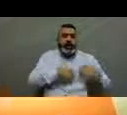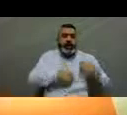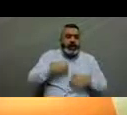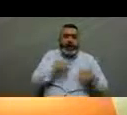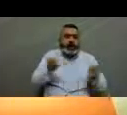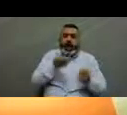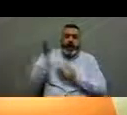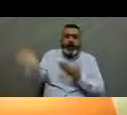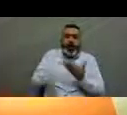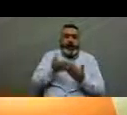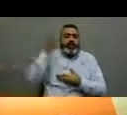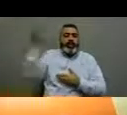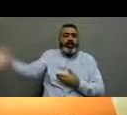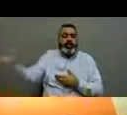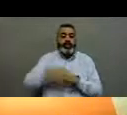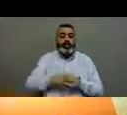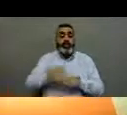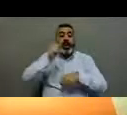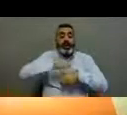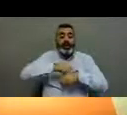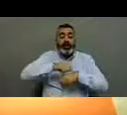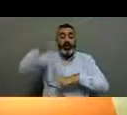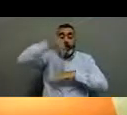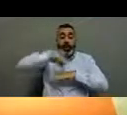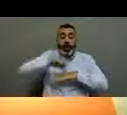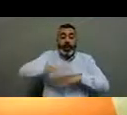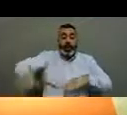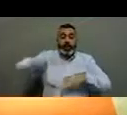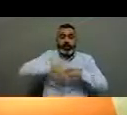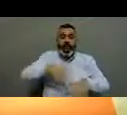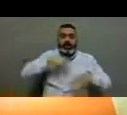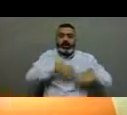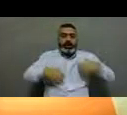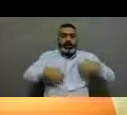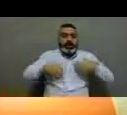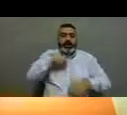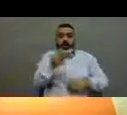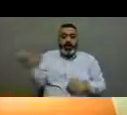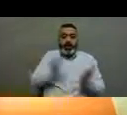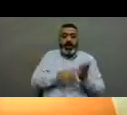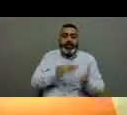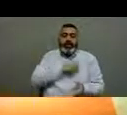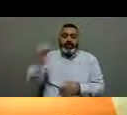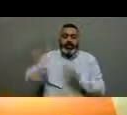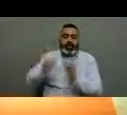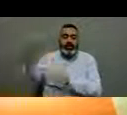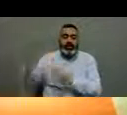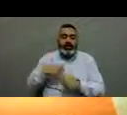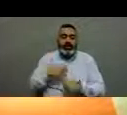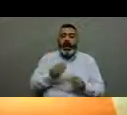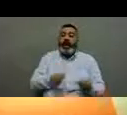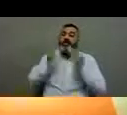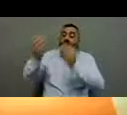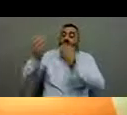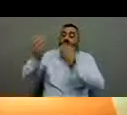the town there is a growth of real concern. Specially toughened helmets are handed out, free to the able body, to be worn at all times. Braces